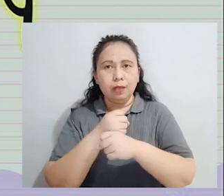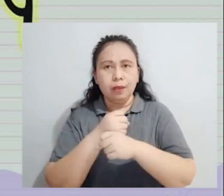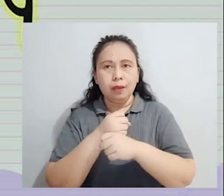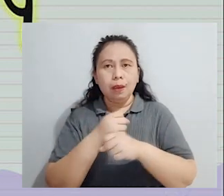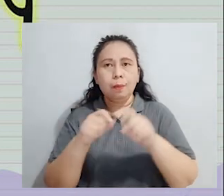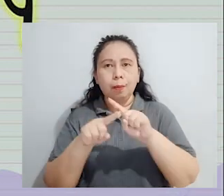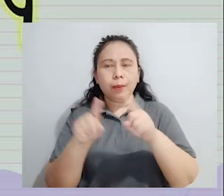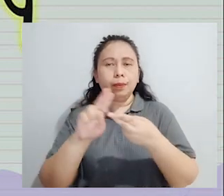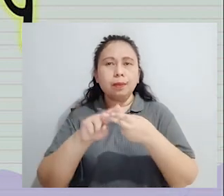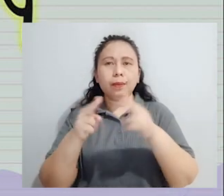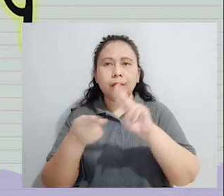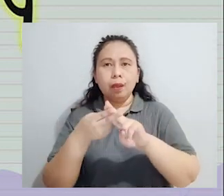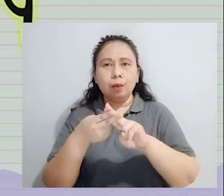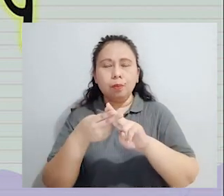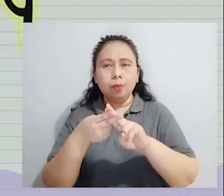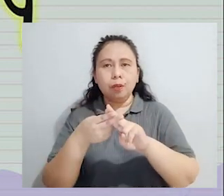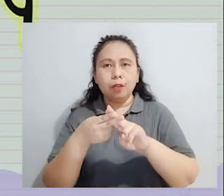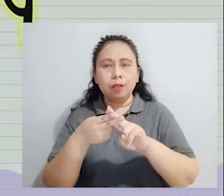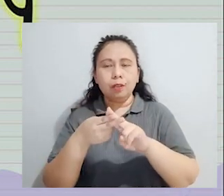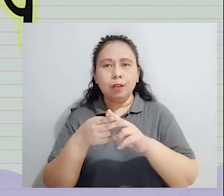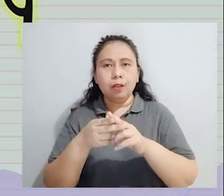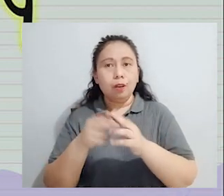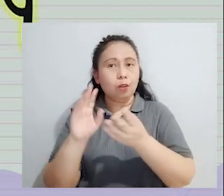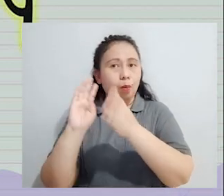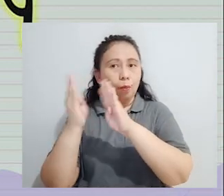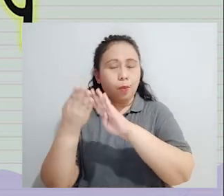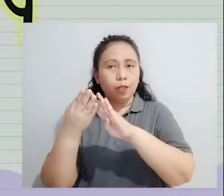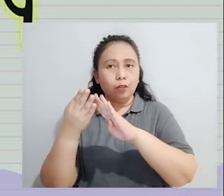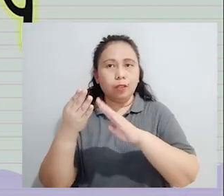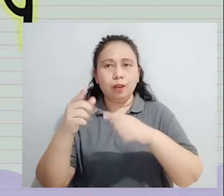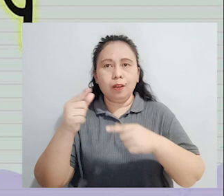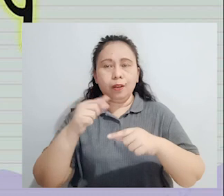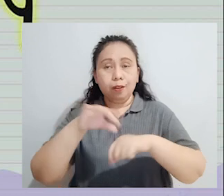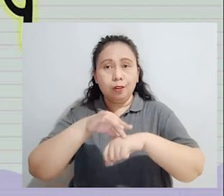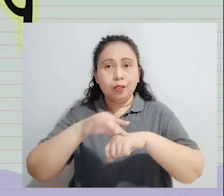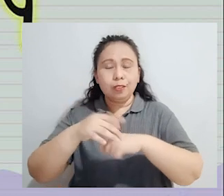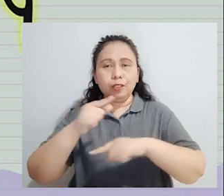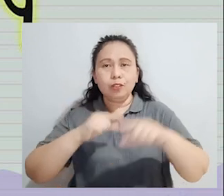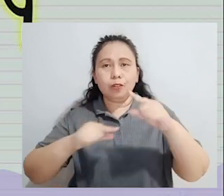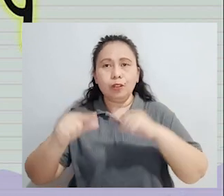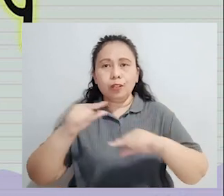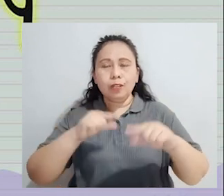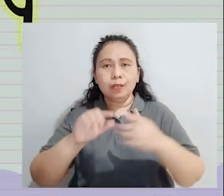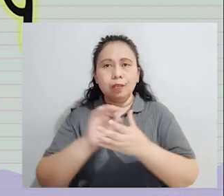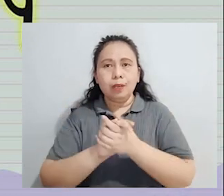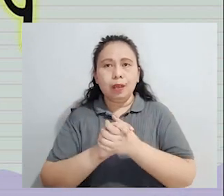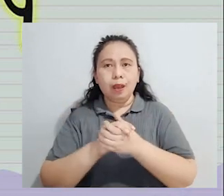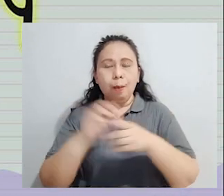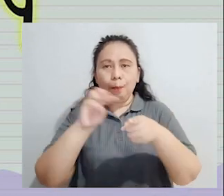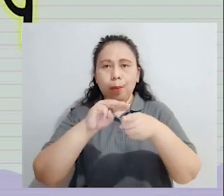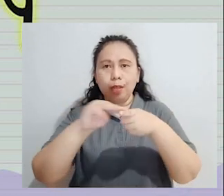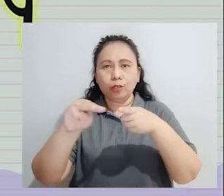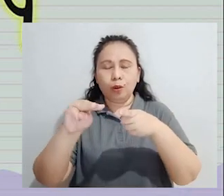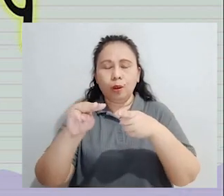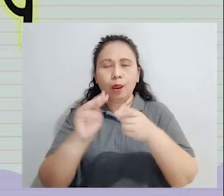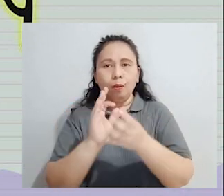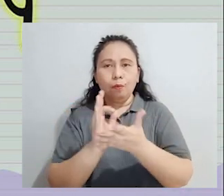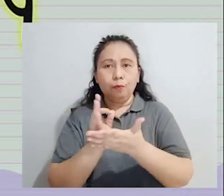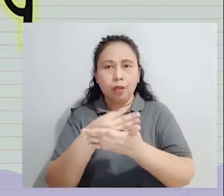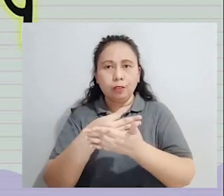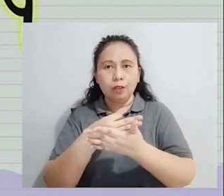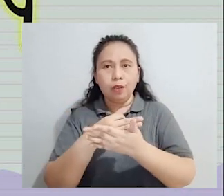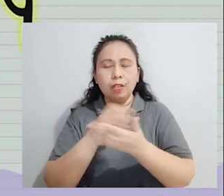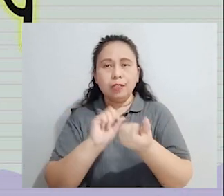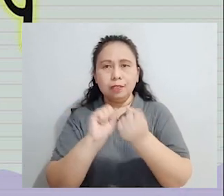number compared to the grand magnitude of Earth's geology, this would become a major factor in the dynamism of